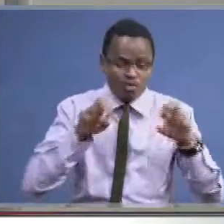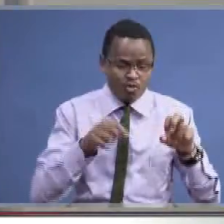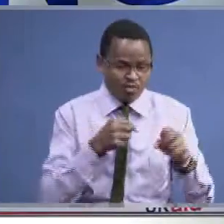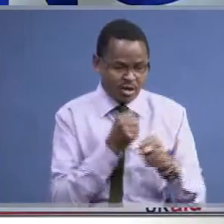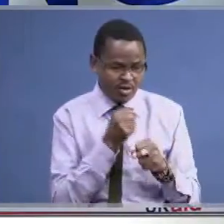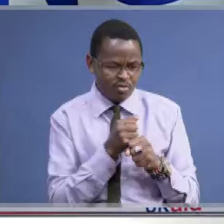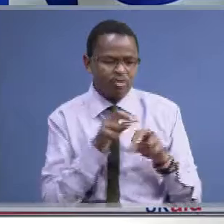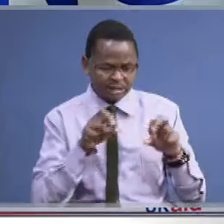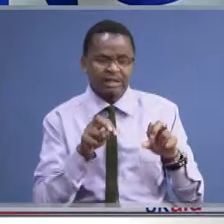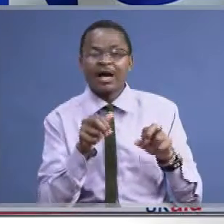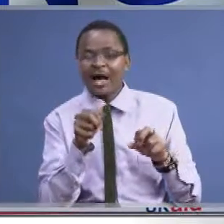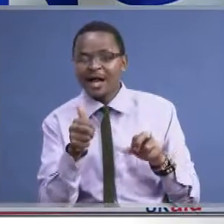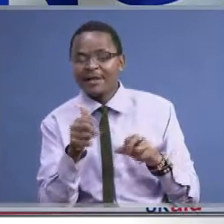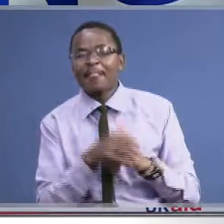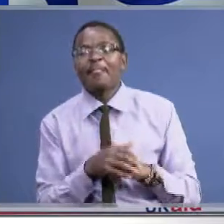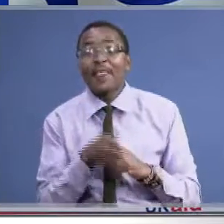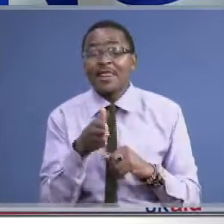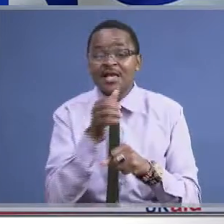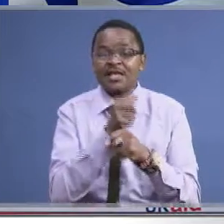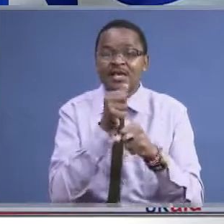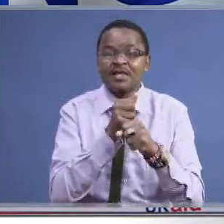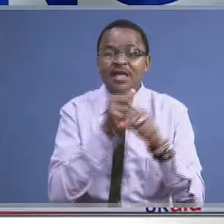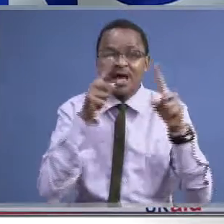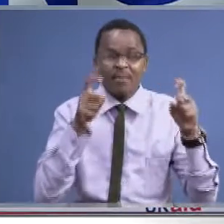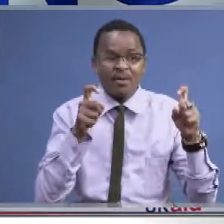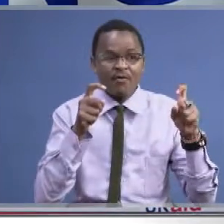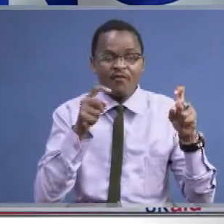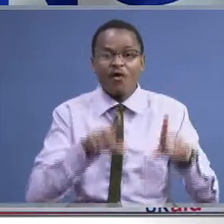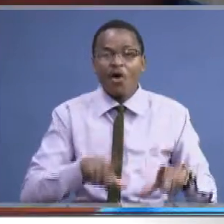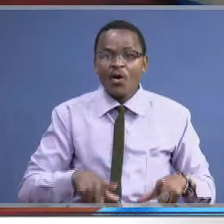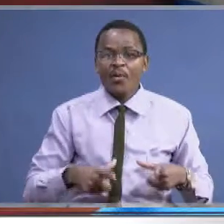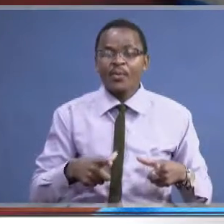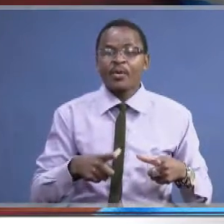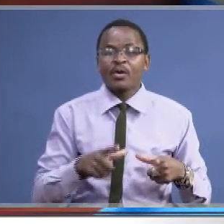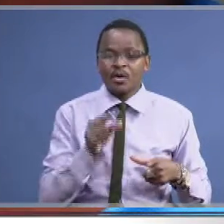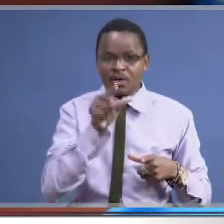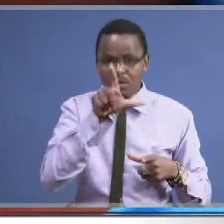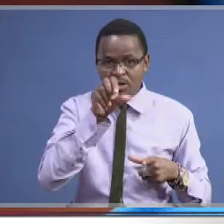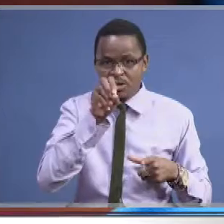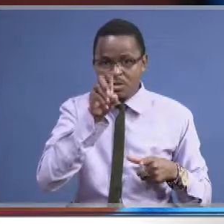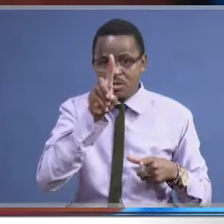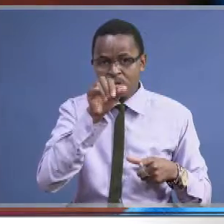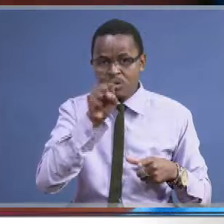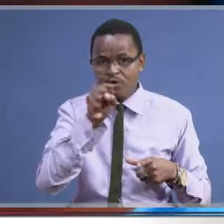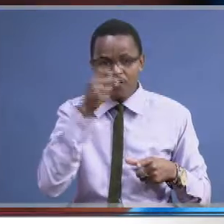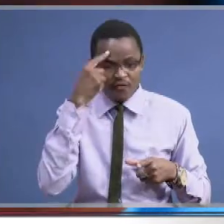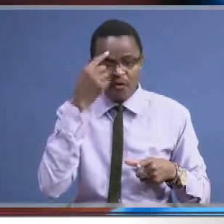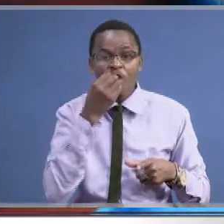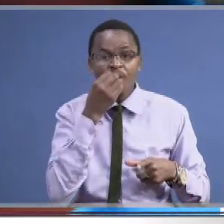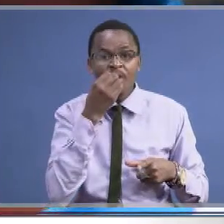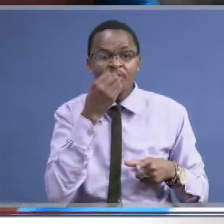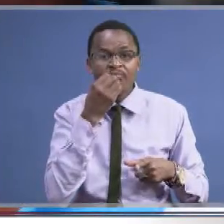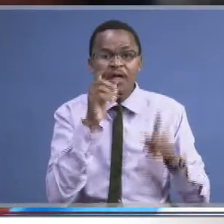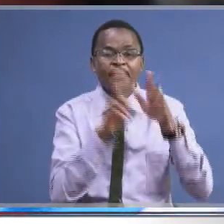go and counter-check. In line with this year's theme of Breastfeeding Foundation for Life, Gladys Mugambi, the Assistant Director for Nutrition and Dietetics